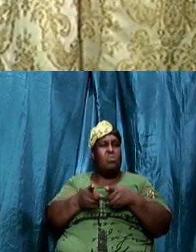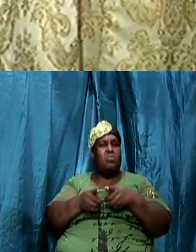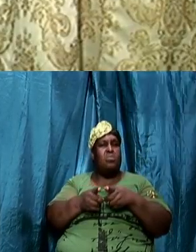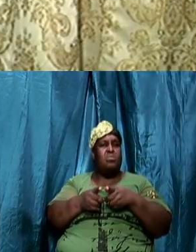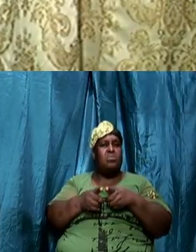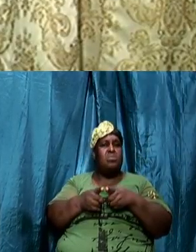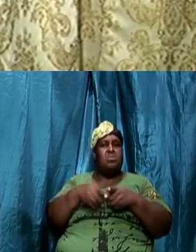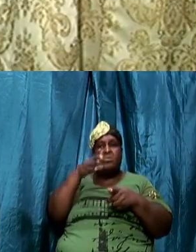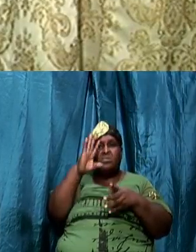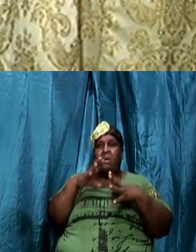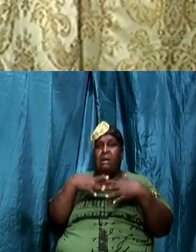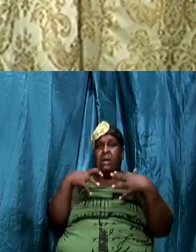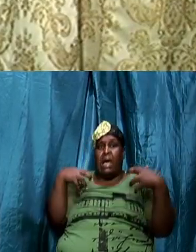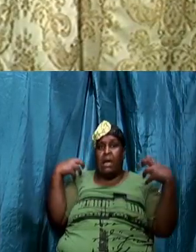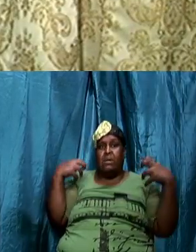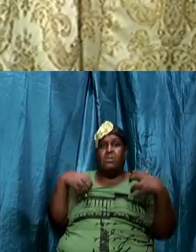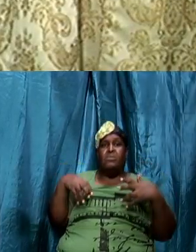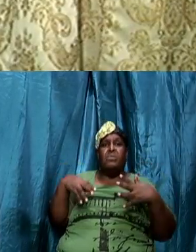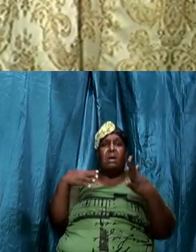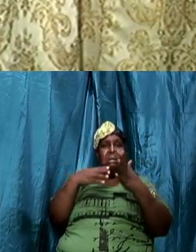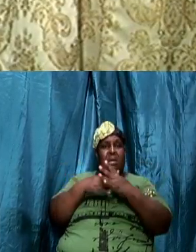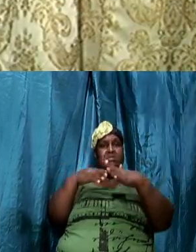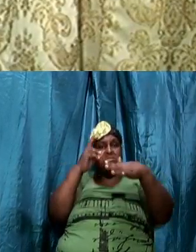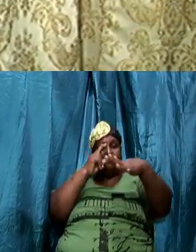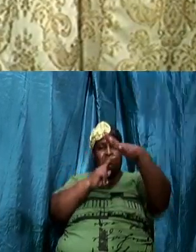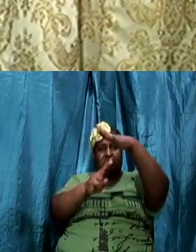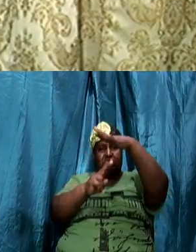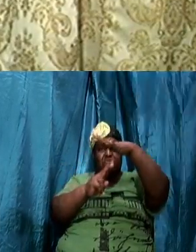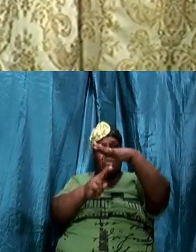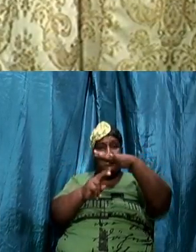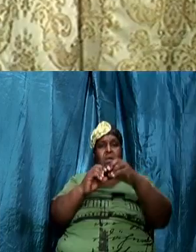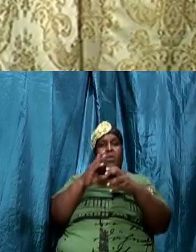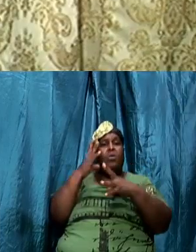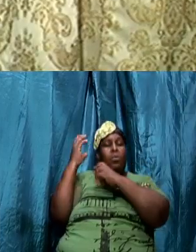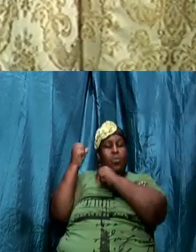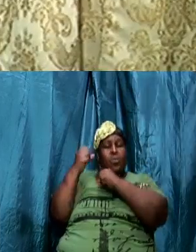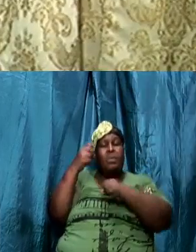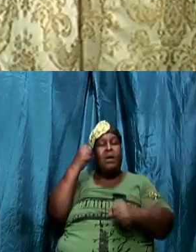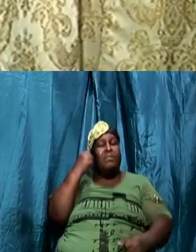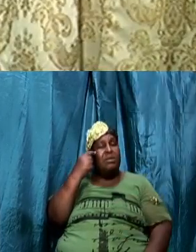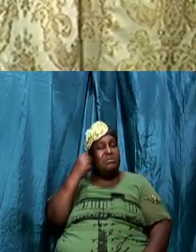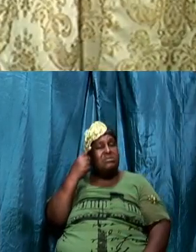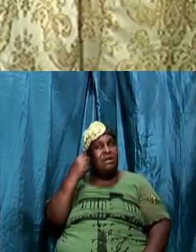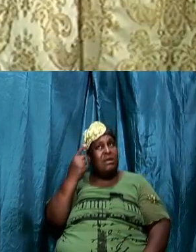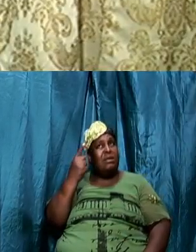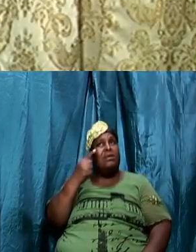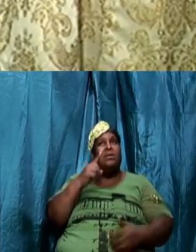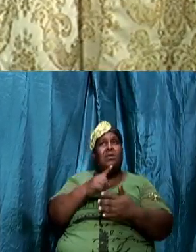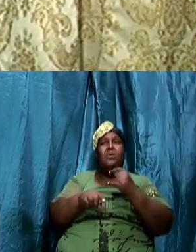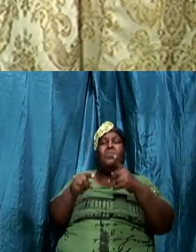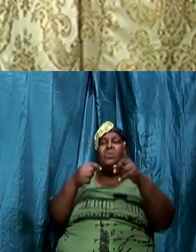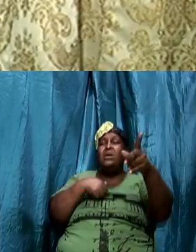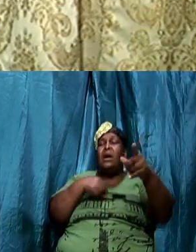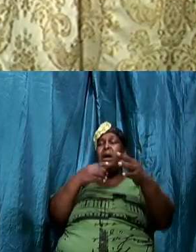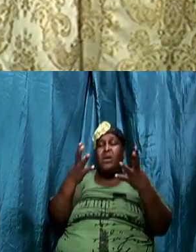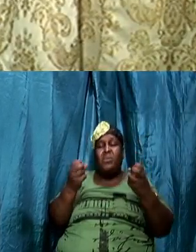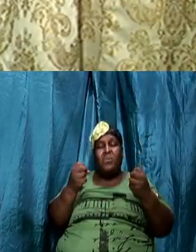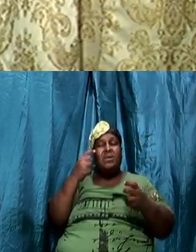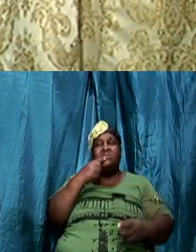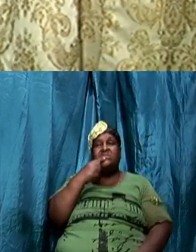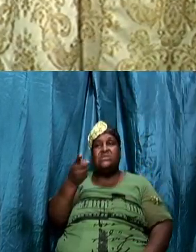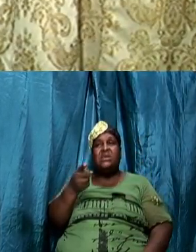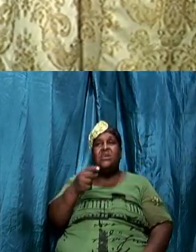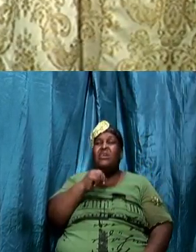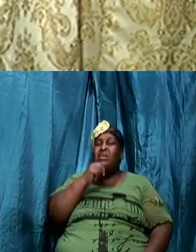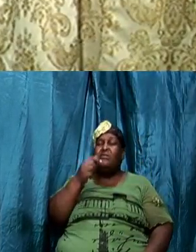hope we are picking up and seeing where I'm going. I hope we are understanding the point that I'm trying to make. That not because we feel and